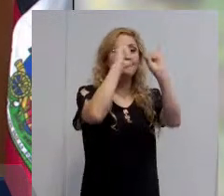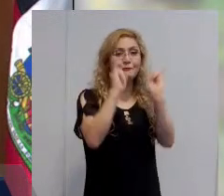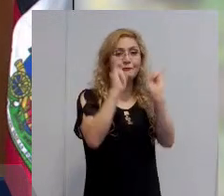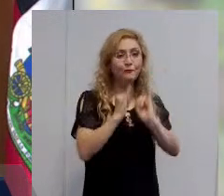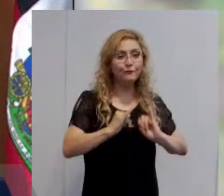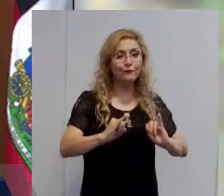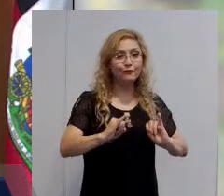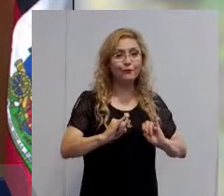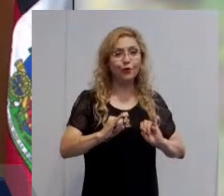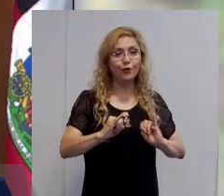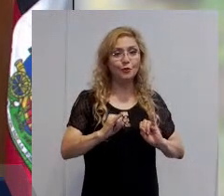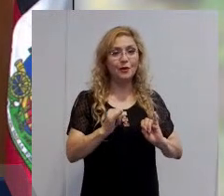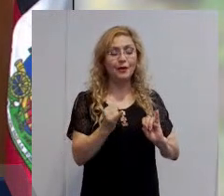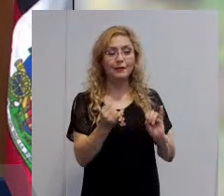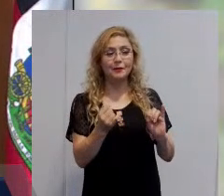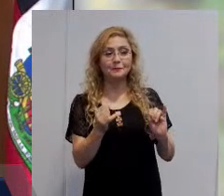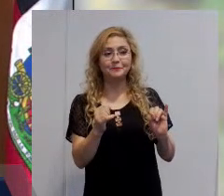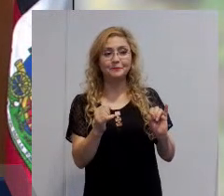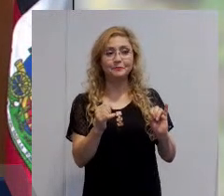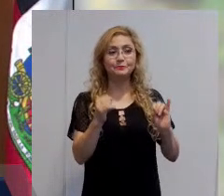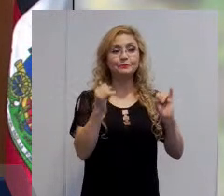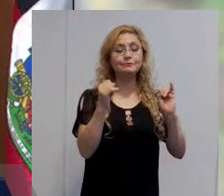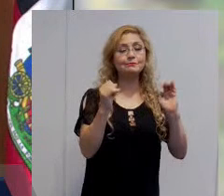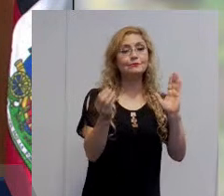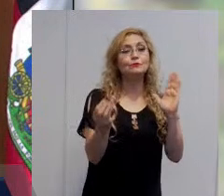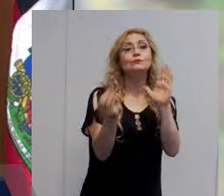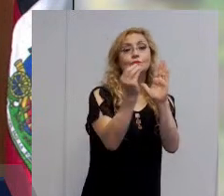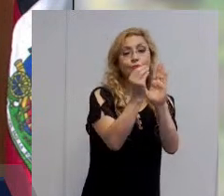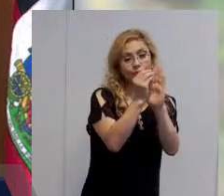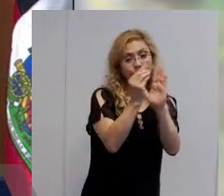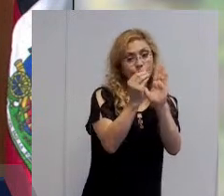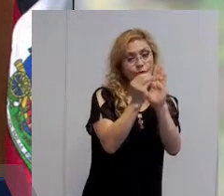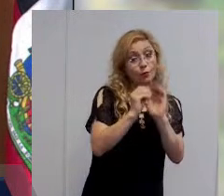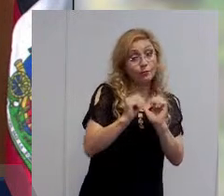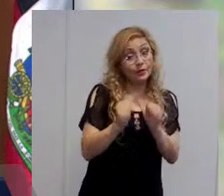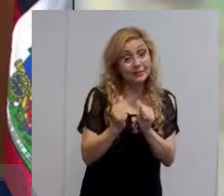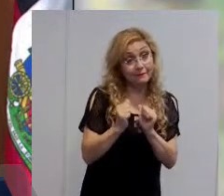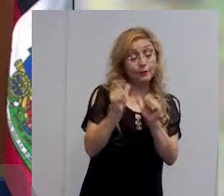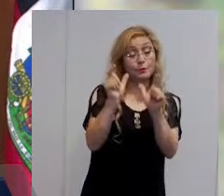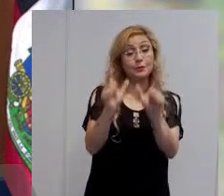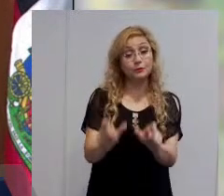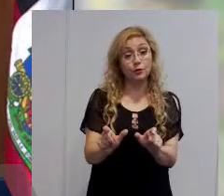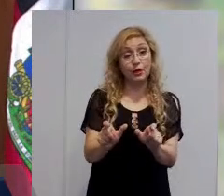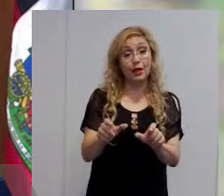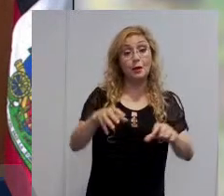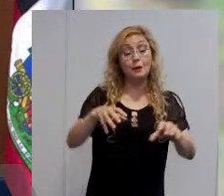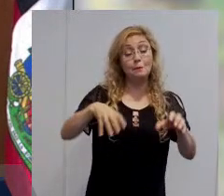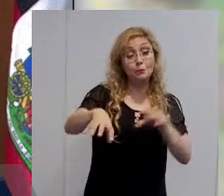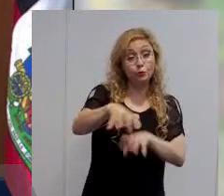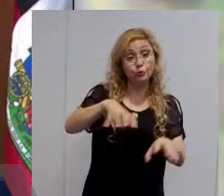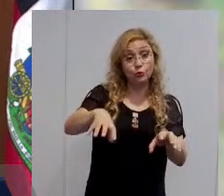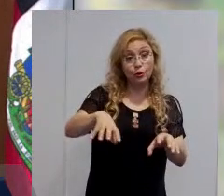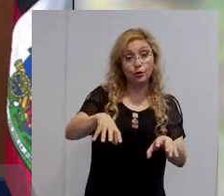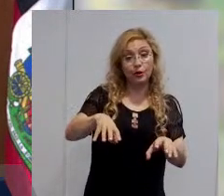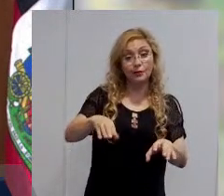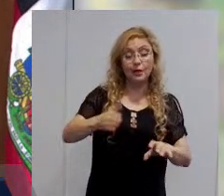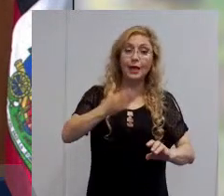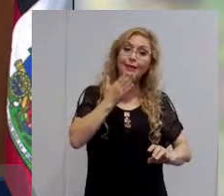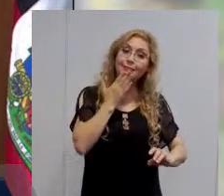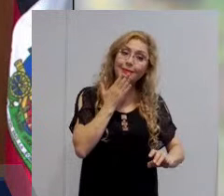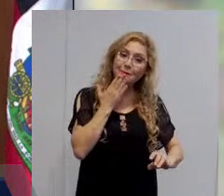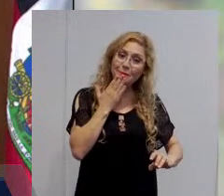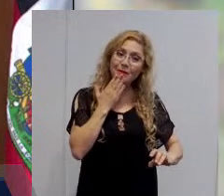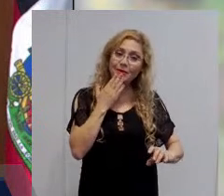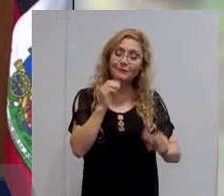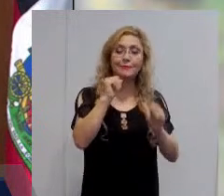today, I will be able to solve problems. So in any event, this type of technology is not just a challenge for the producers and the farmers, but it's also a